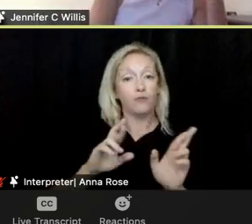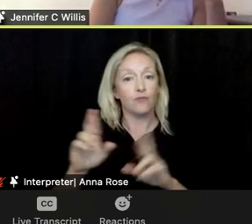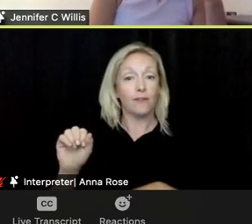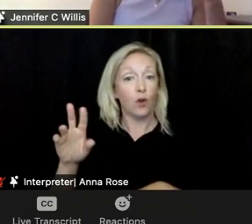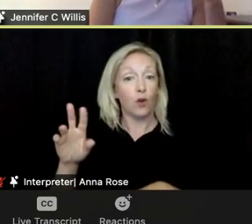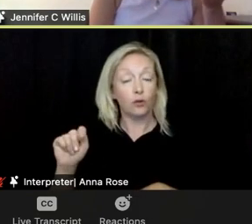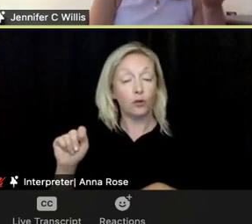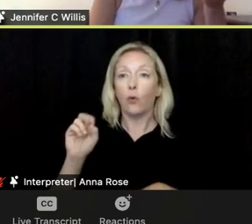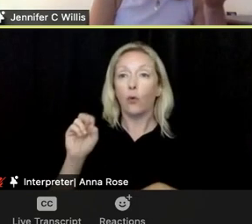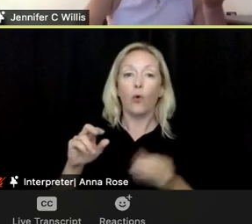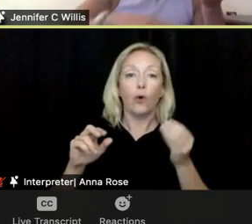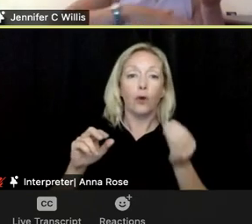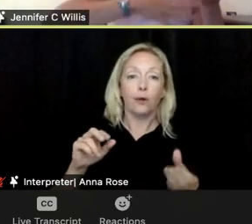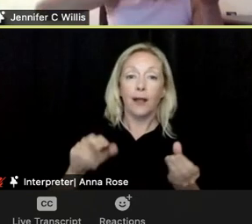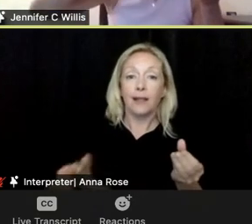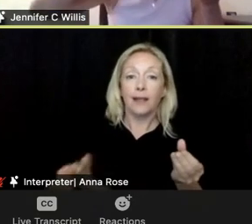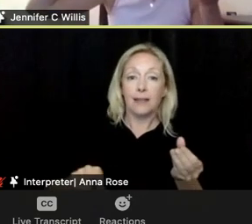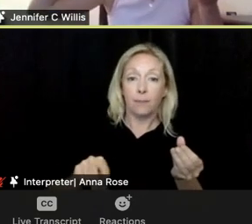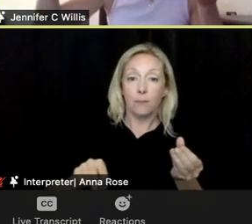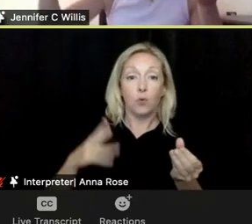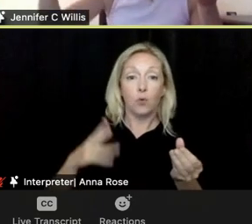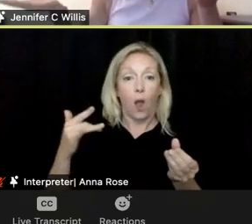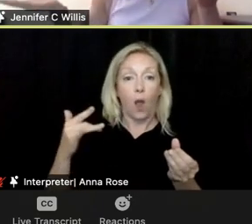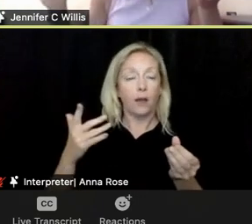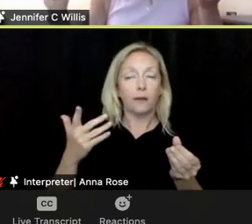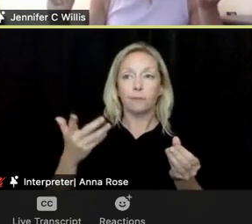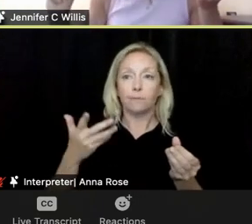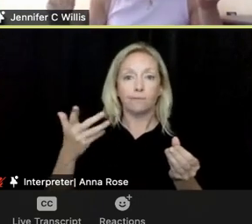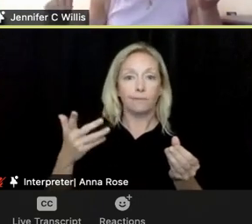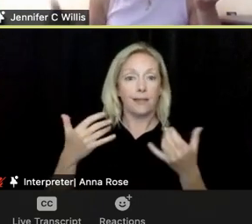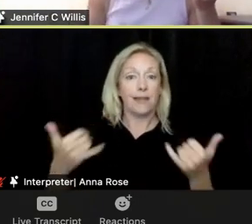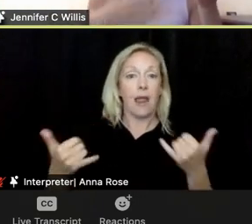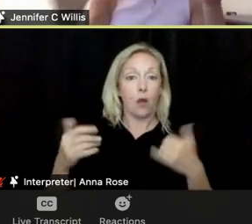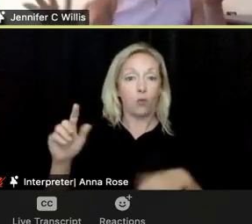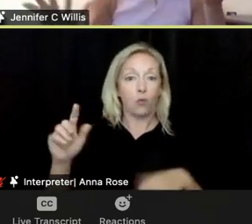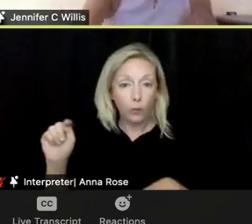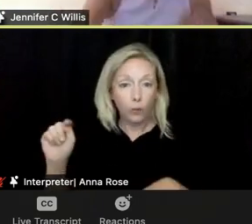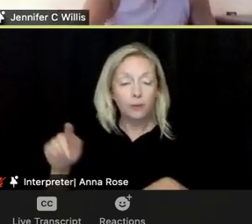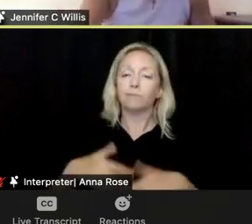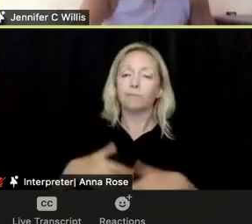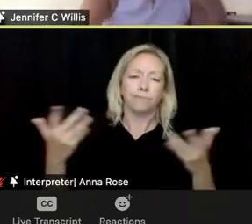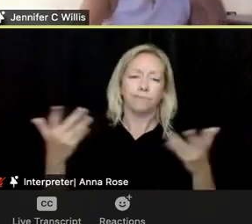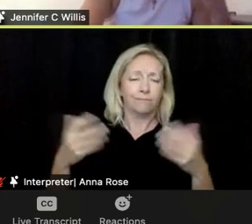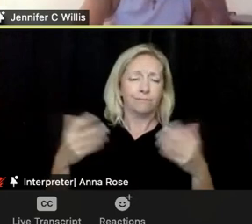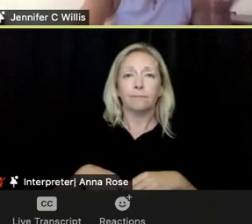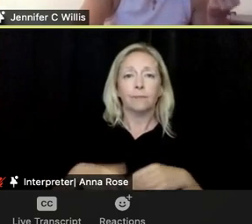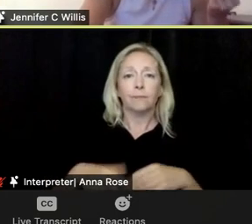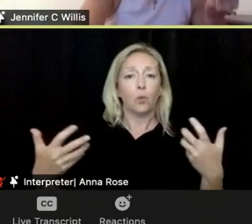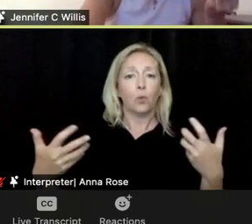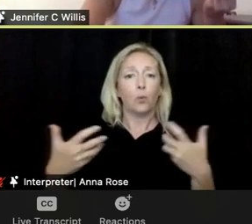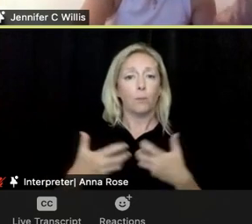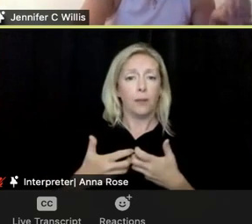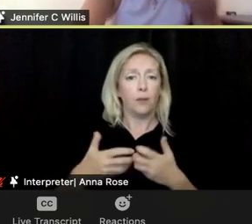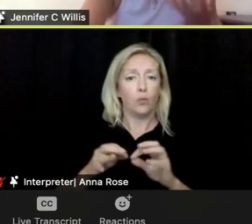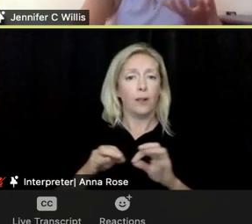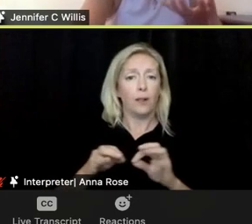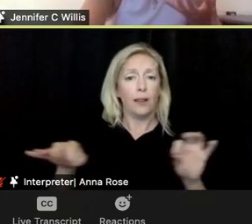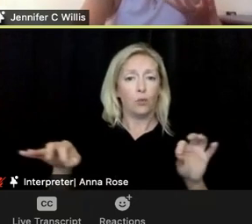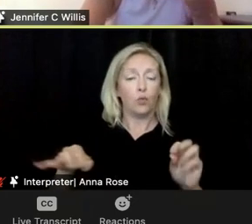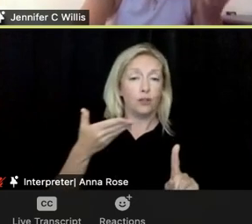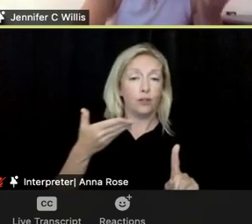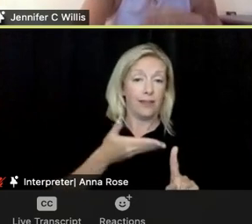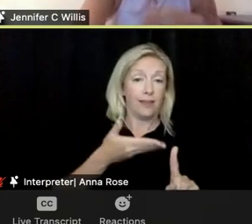is your diaper, because it's time to go do a toileting routine type of thing. So we're still pairing it with the language of what the item